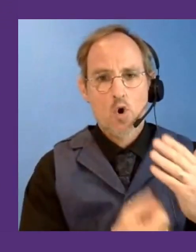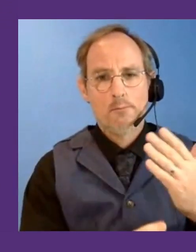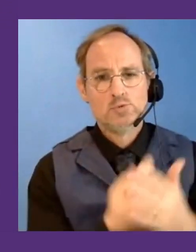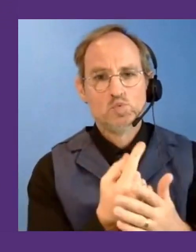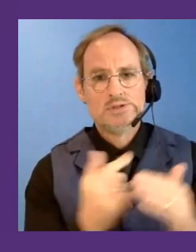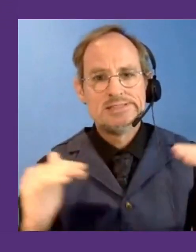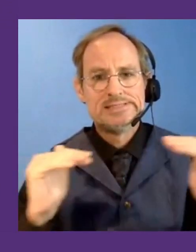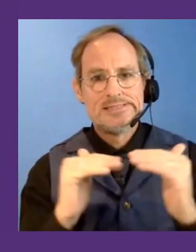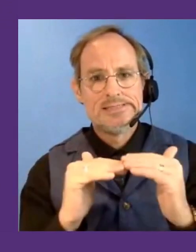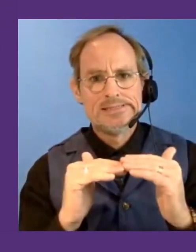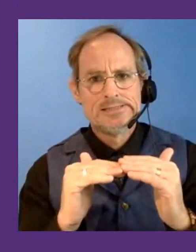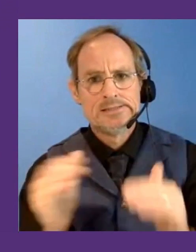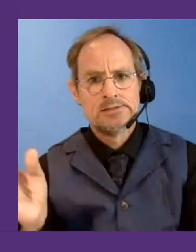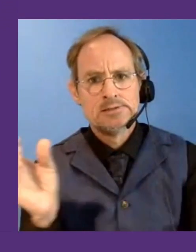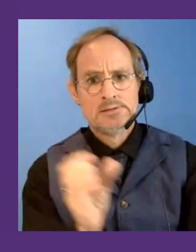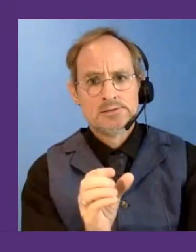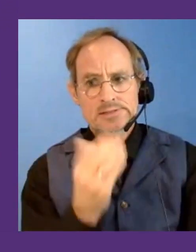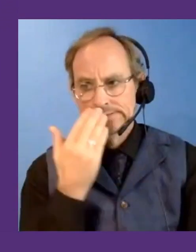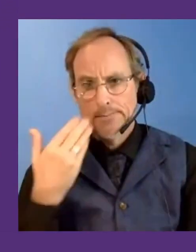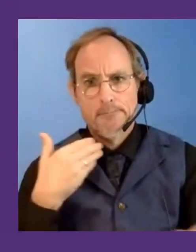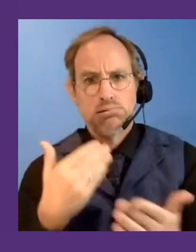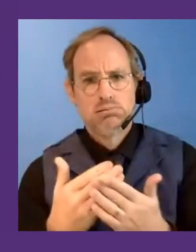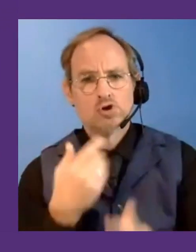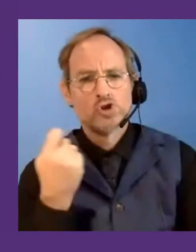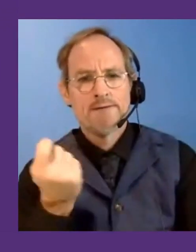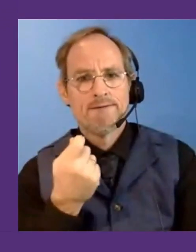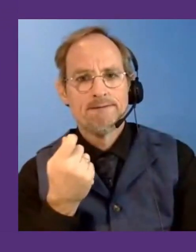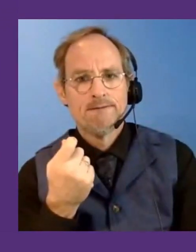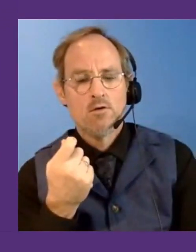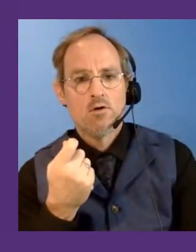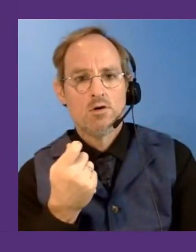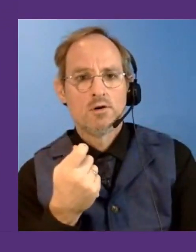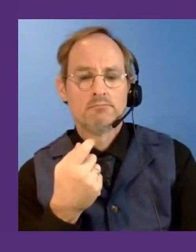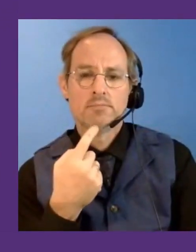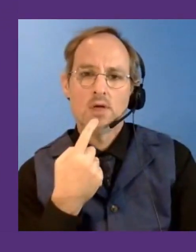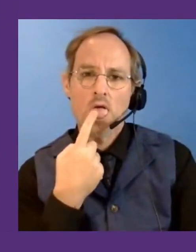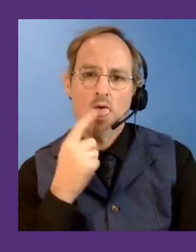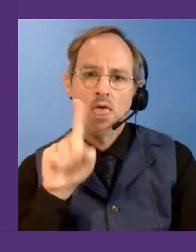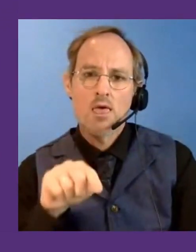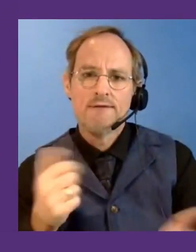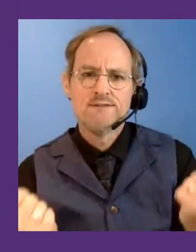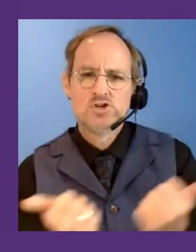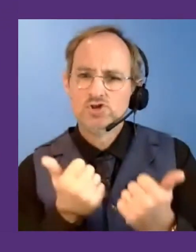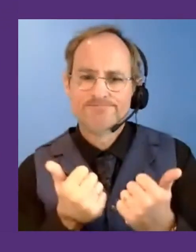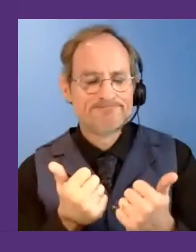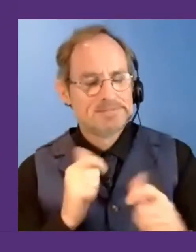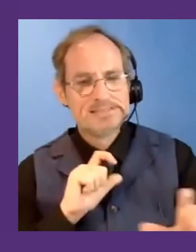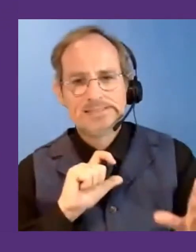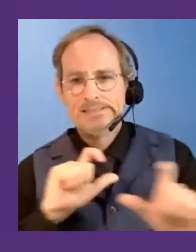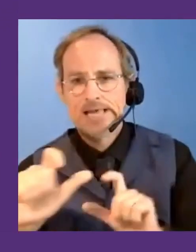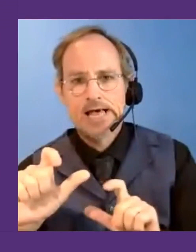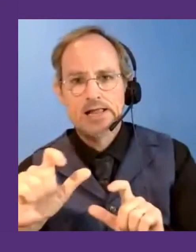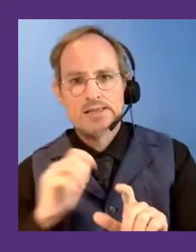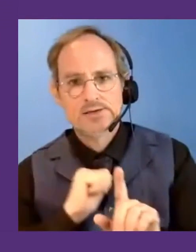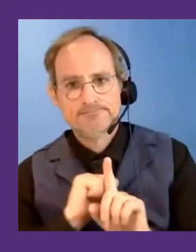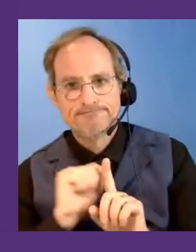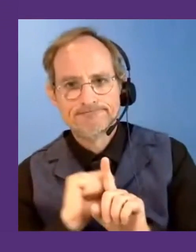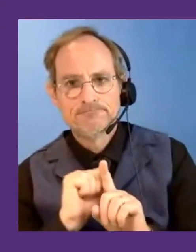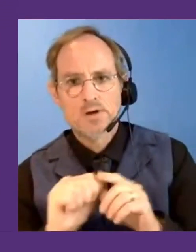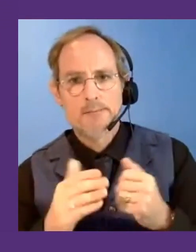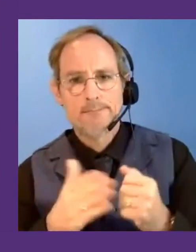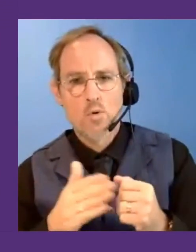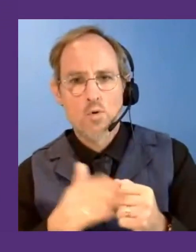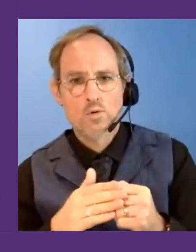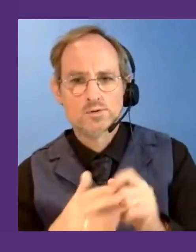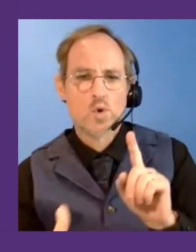some really good success with that. But I'm not at the stage of celebrating it yet, because I still think we've got a long way to go. But I think in the next